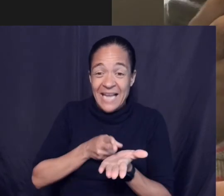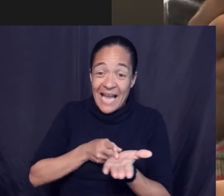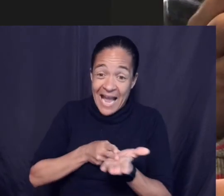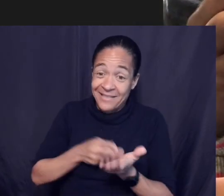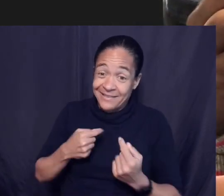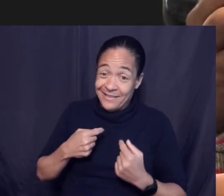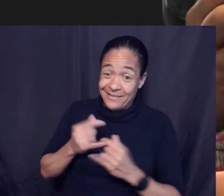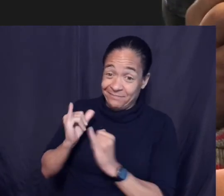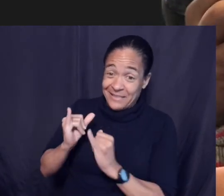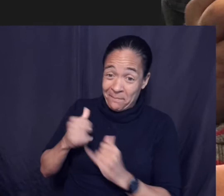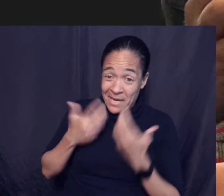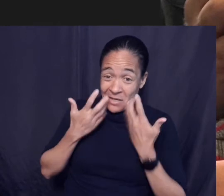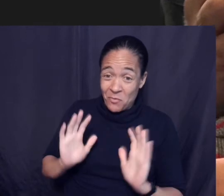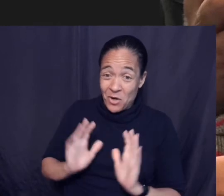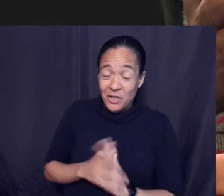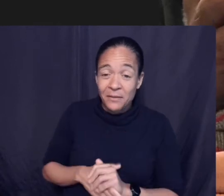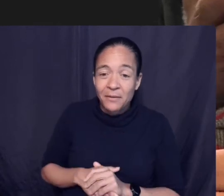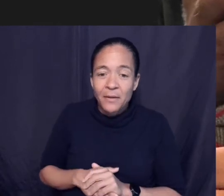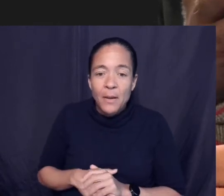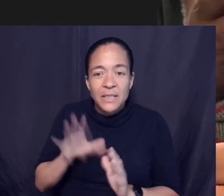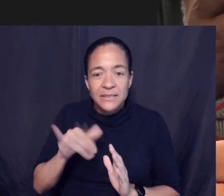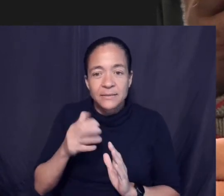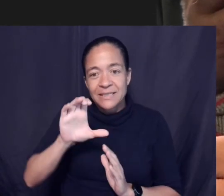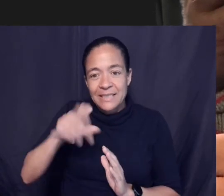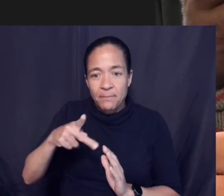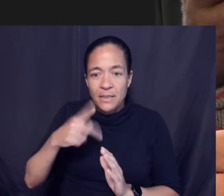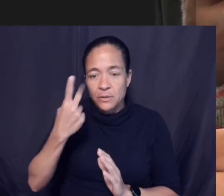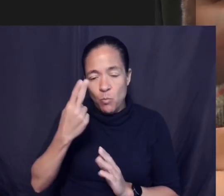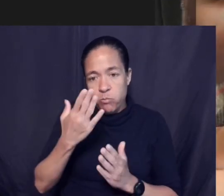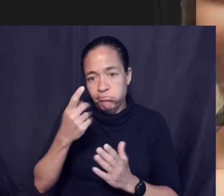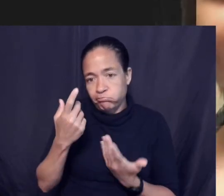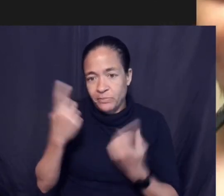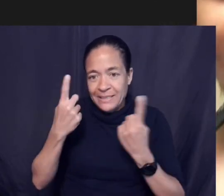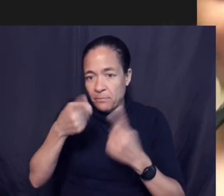And honestly, I didn't want her to be labeled that because it's just, one thing you cannot overcome.